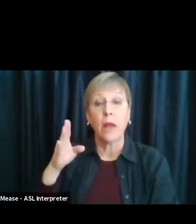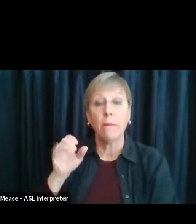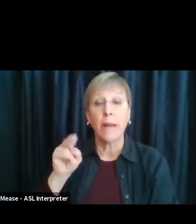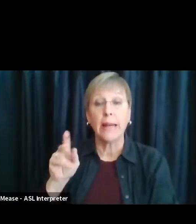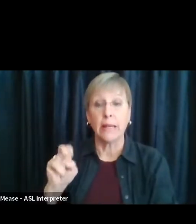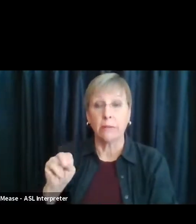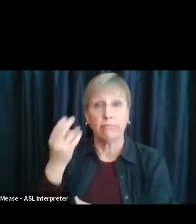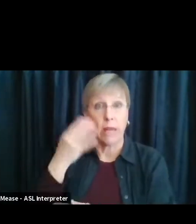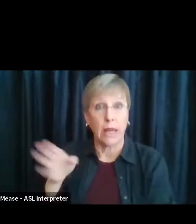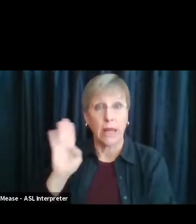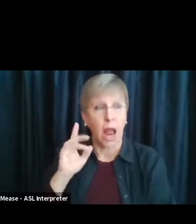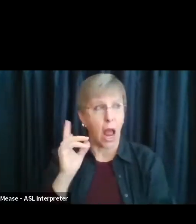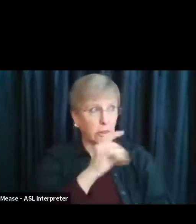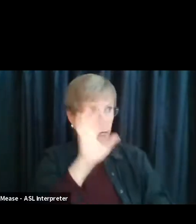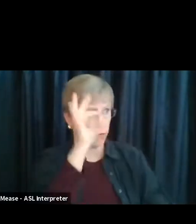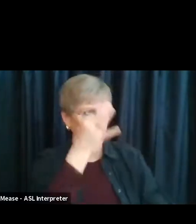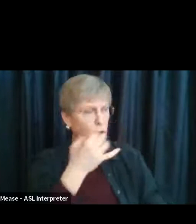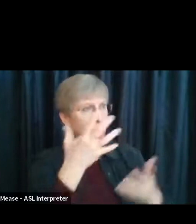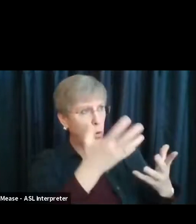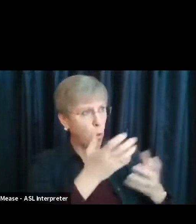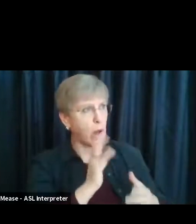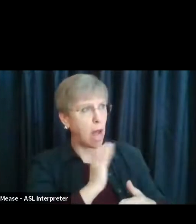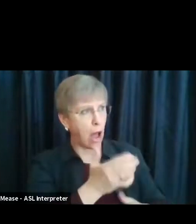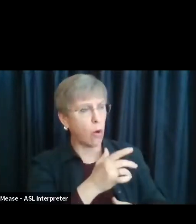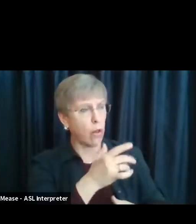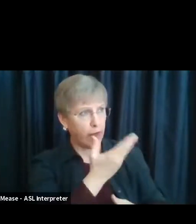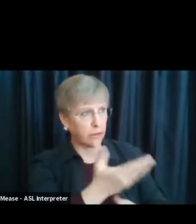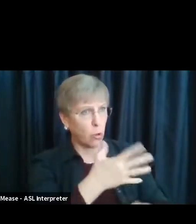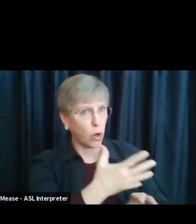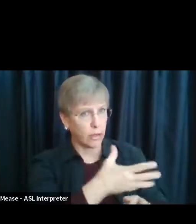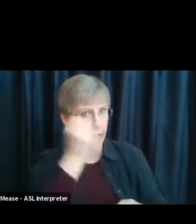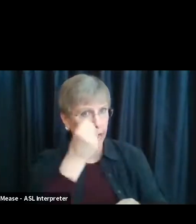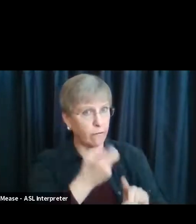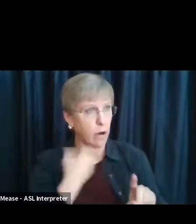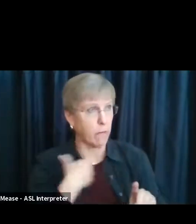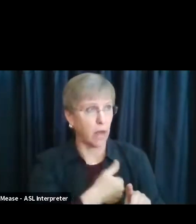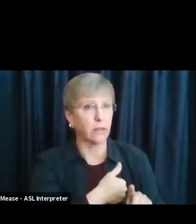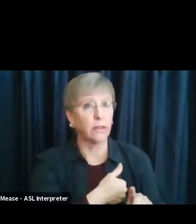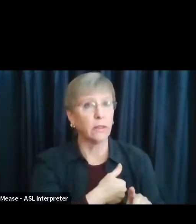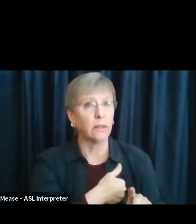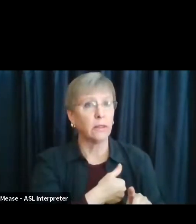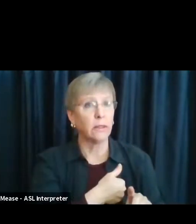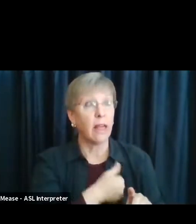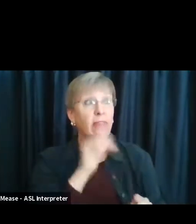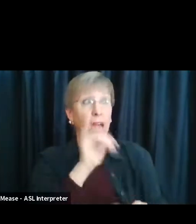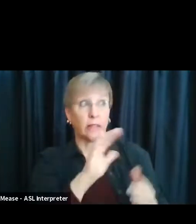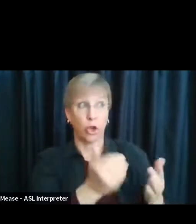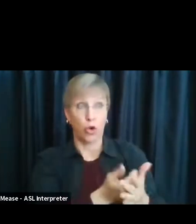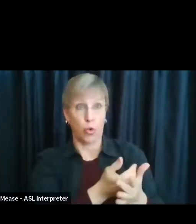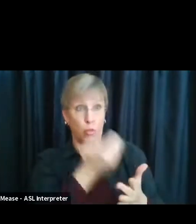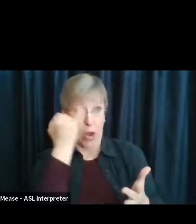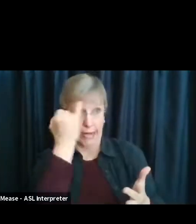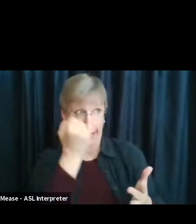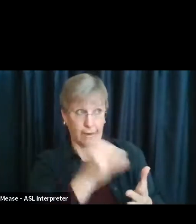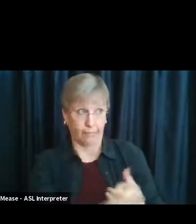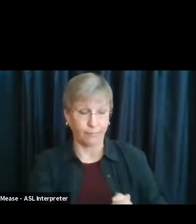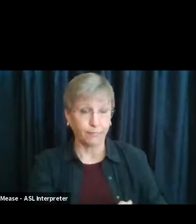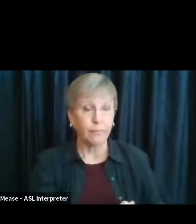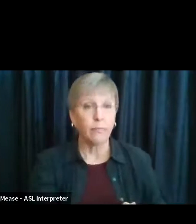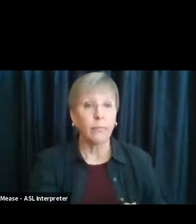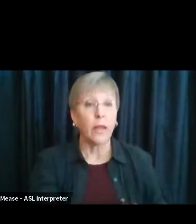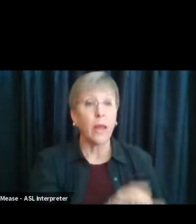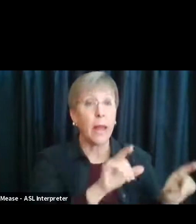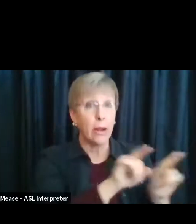to ask France for the looted objects. It's kind of very new, and also it